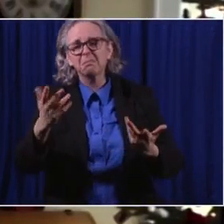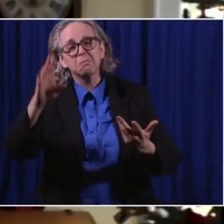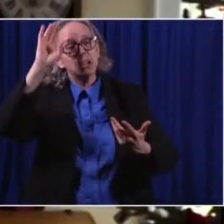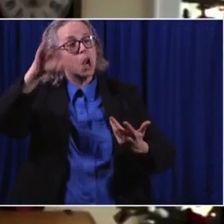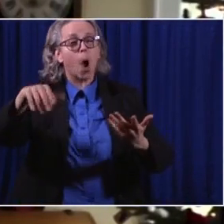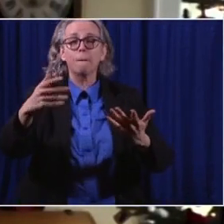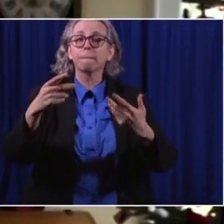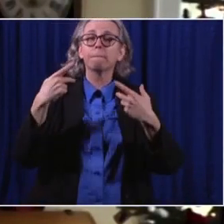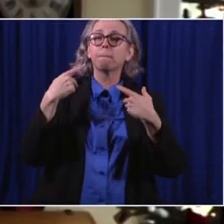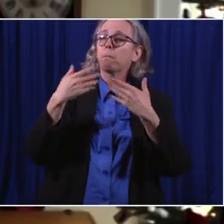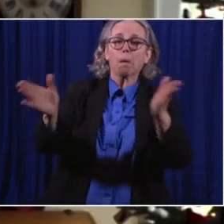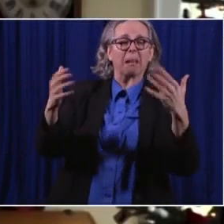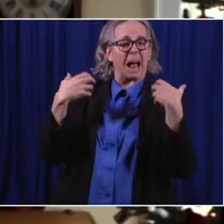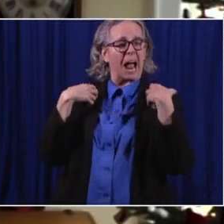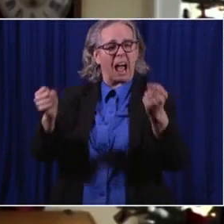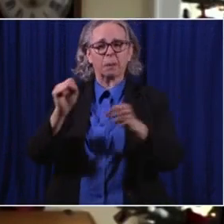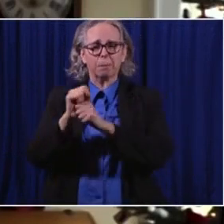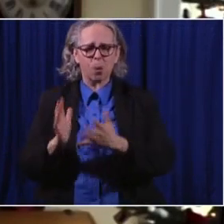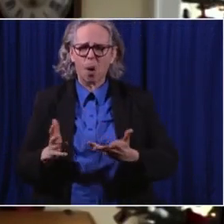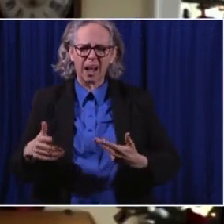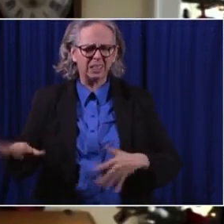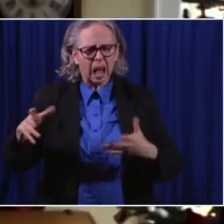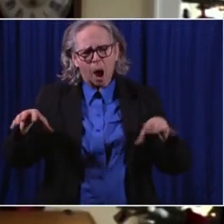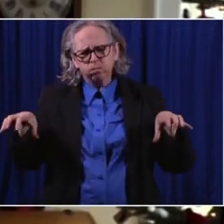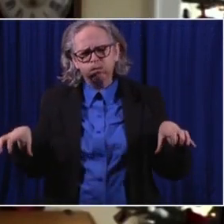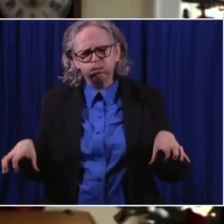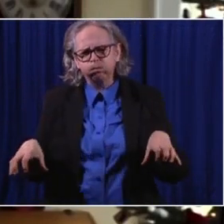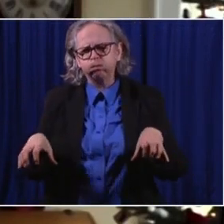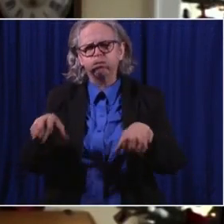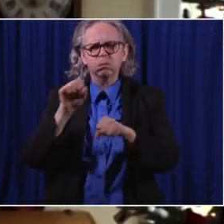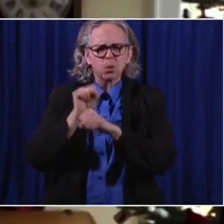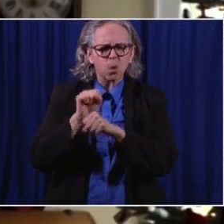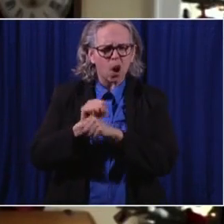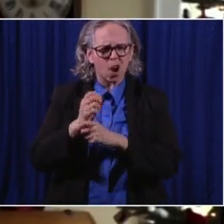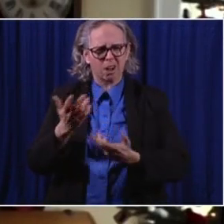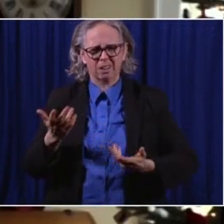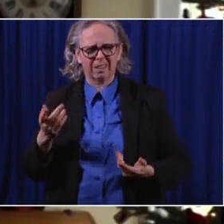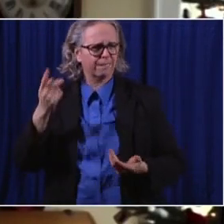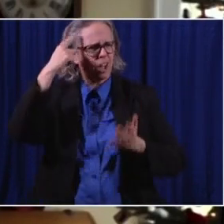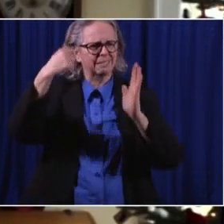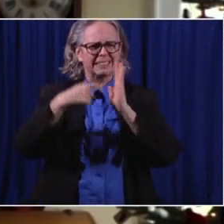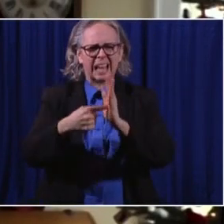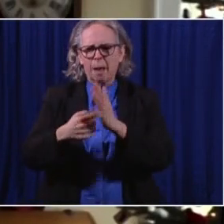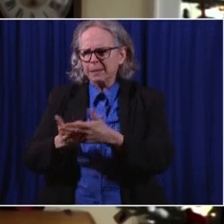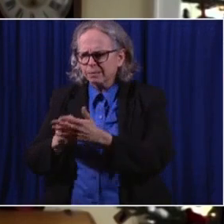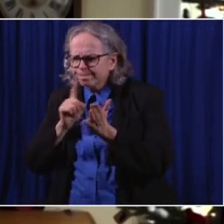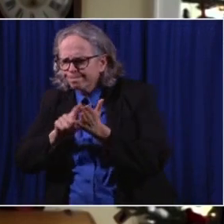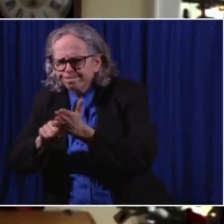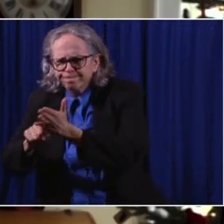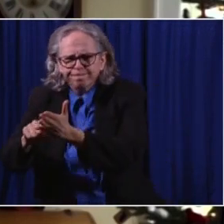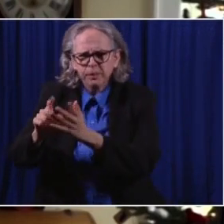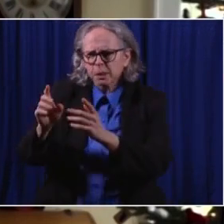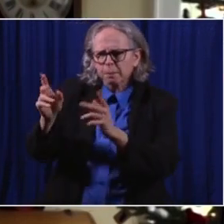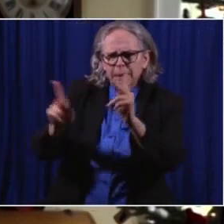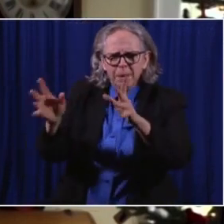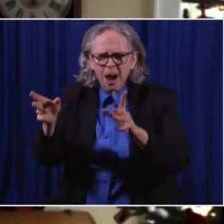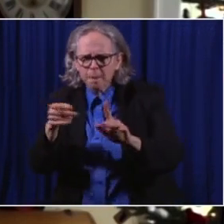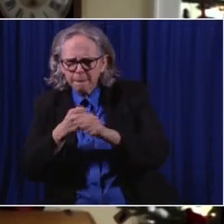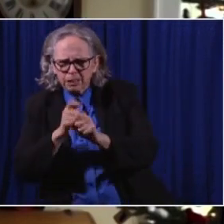the tracing and all the other things they're doing because of the pandemic, in addition to what they do each and every day to keep us all